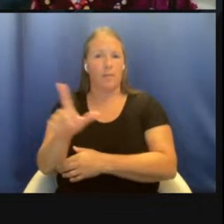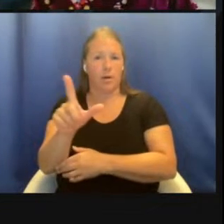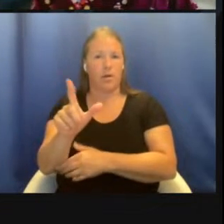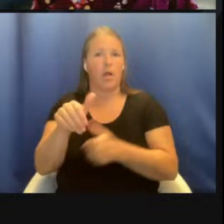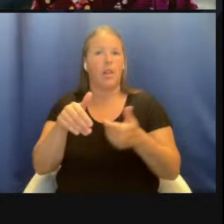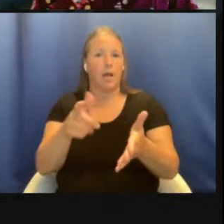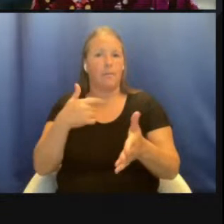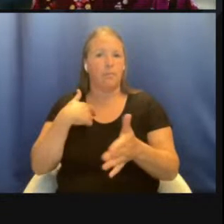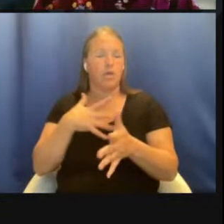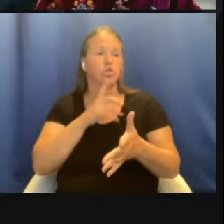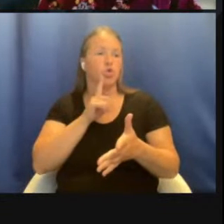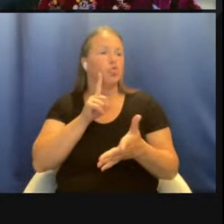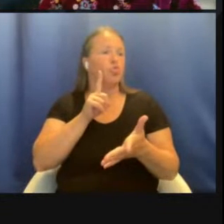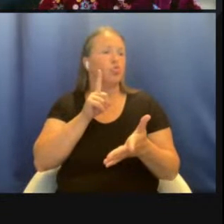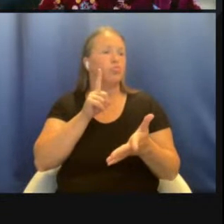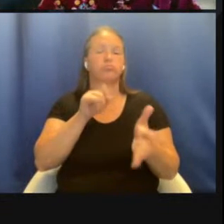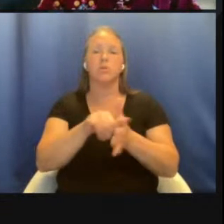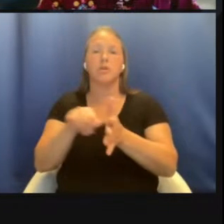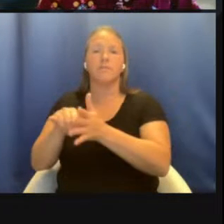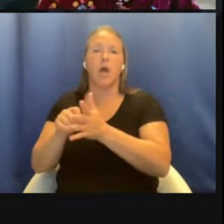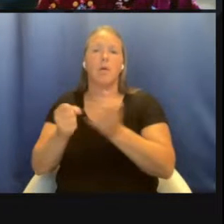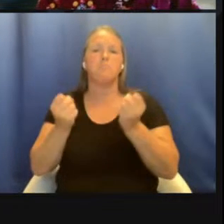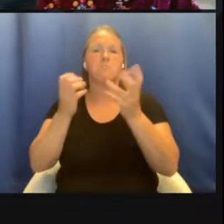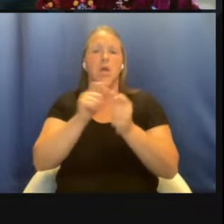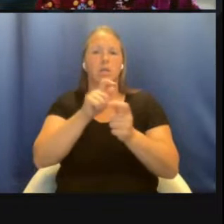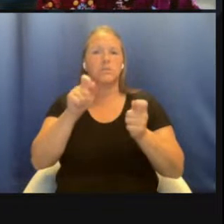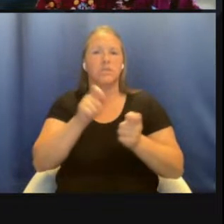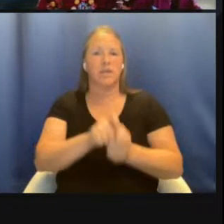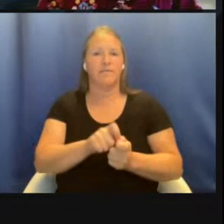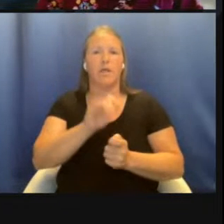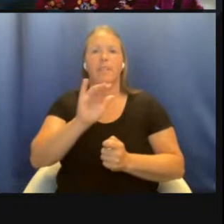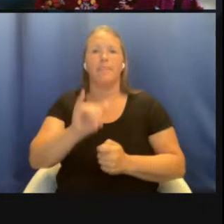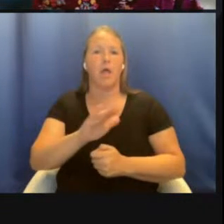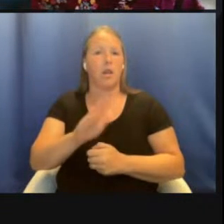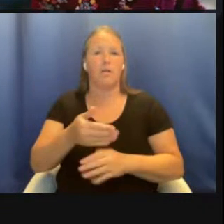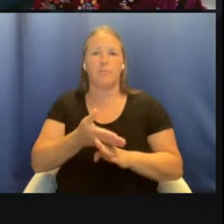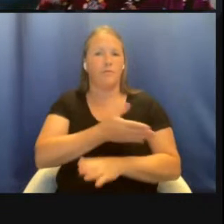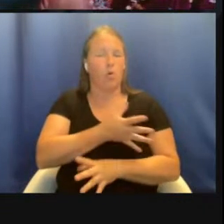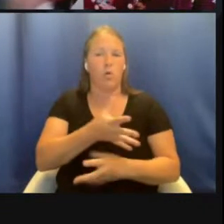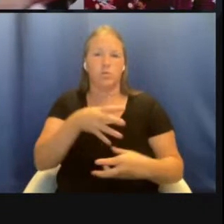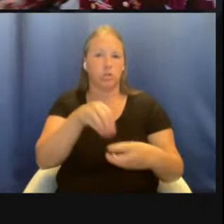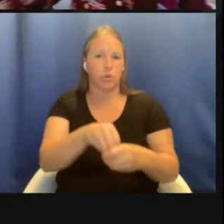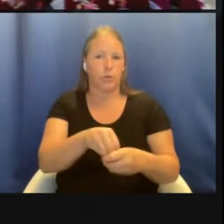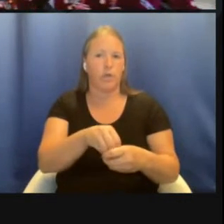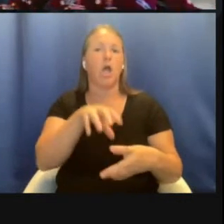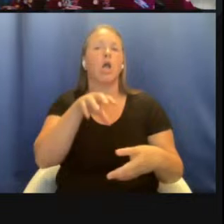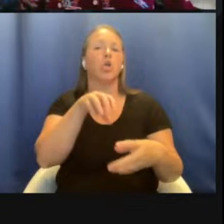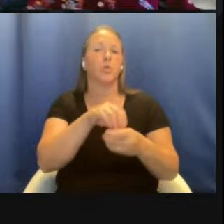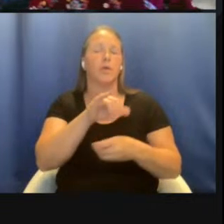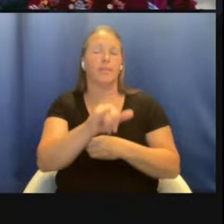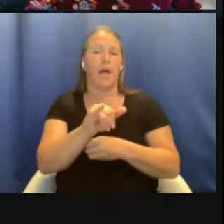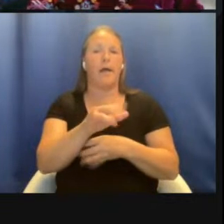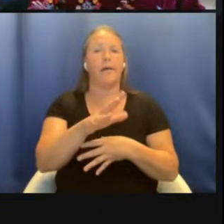information about that portrait of Elizabeth with her son that resides at Hesse Castle.